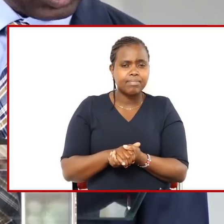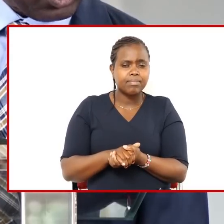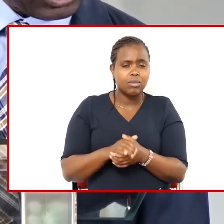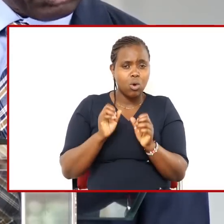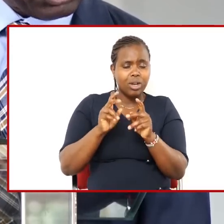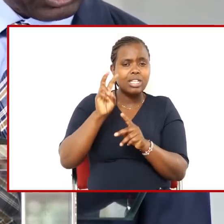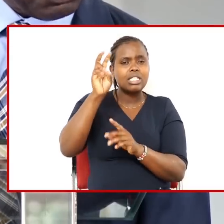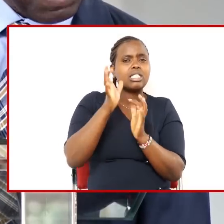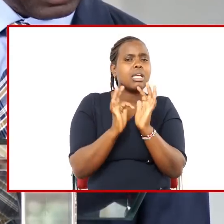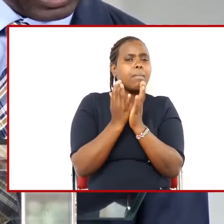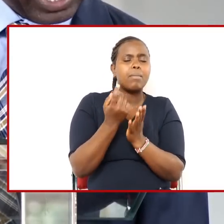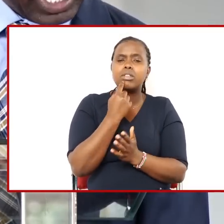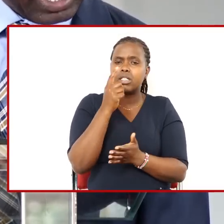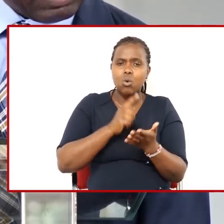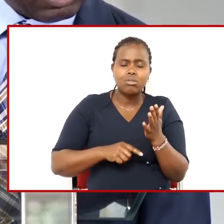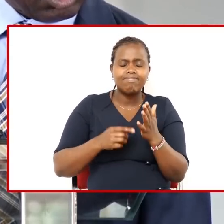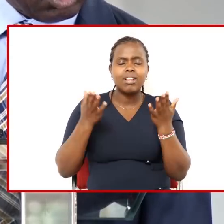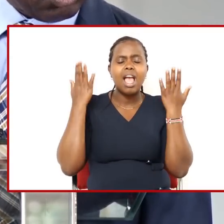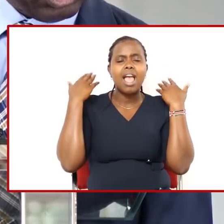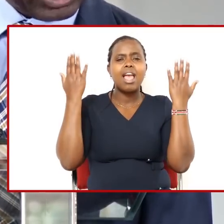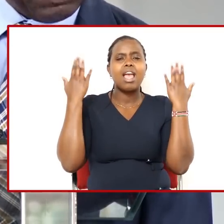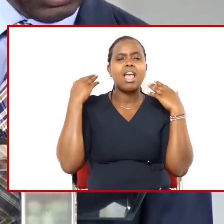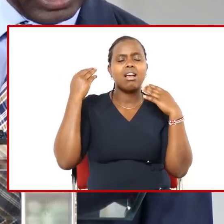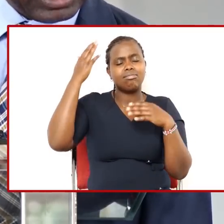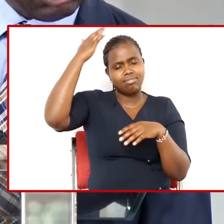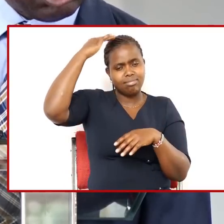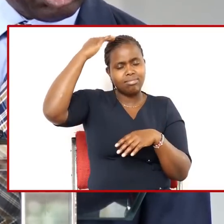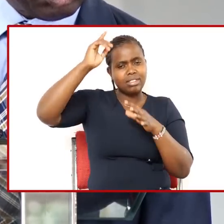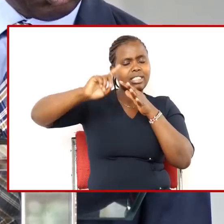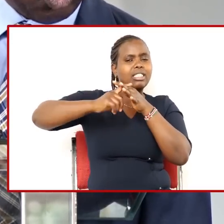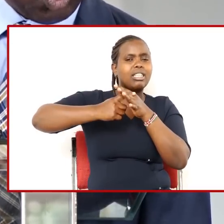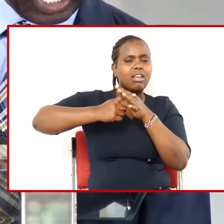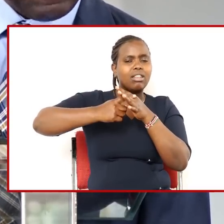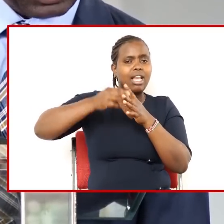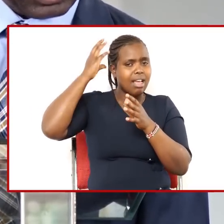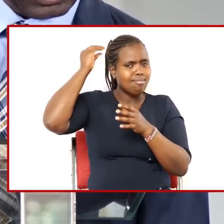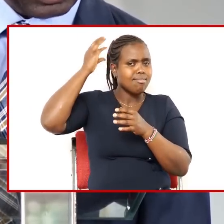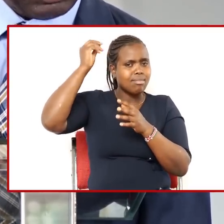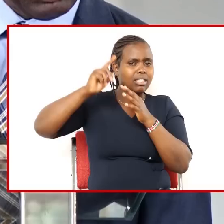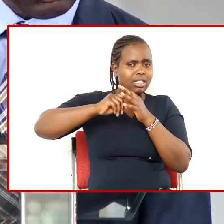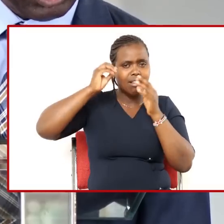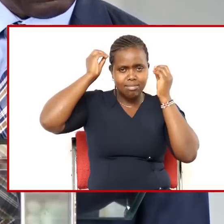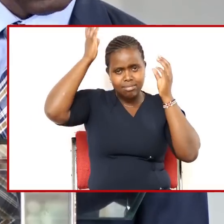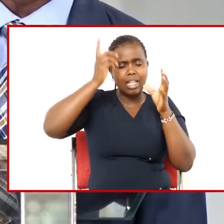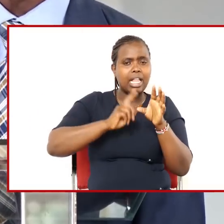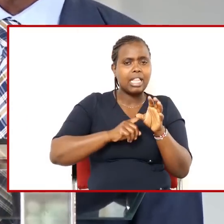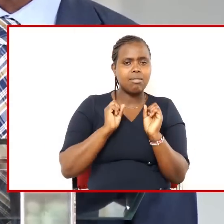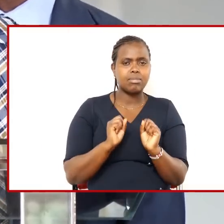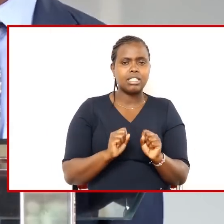you look at what the scripture says, but the hair on his head began to grow after he had been